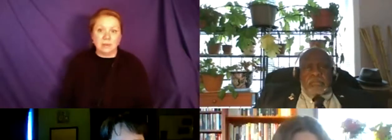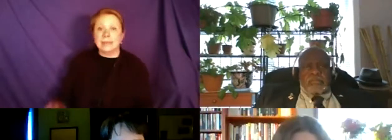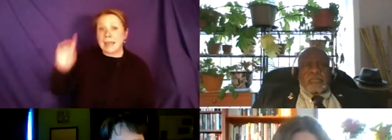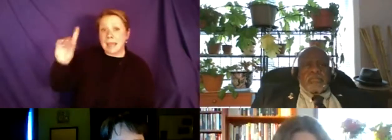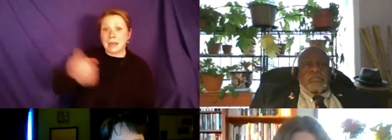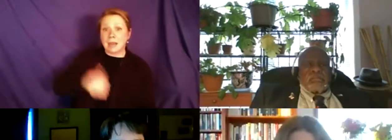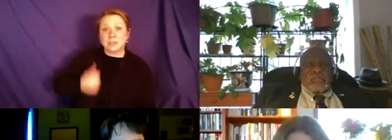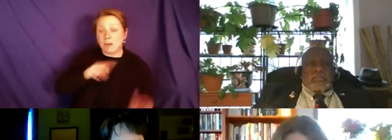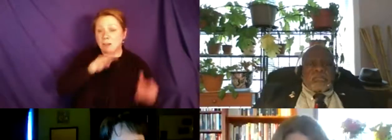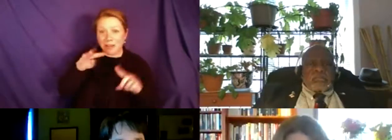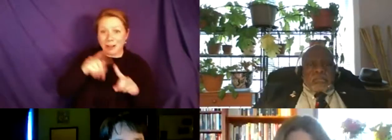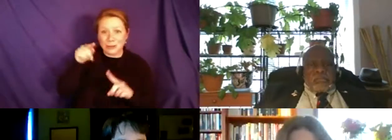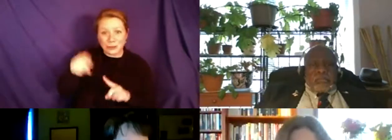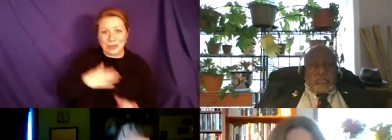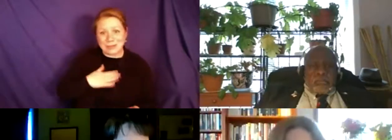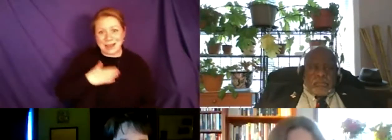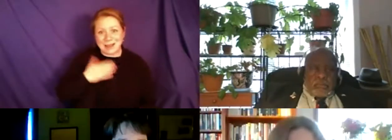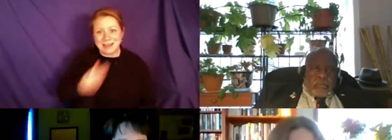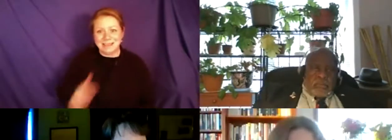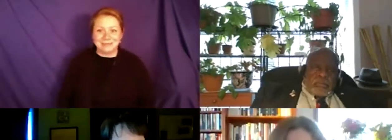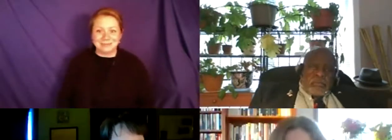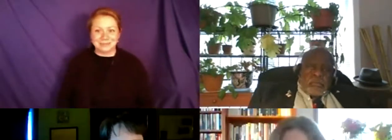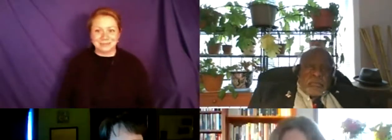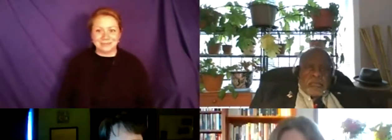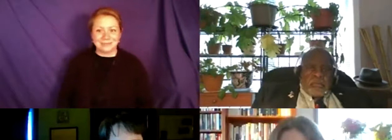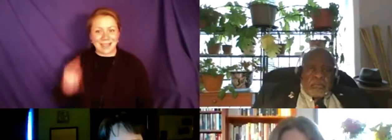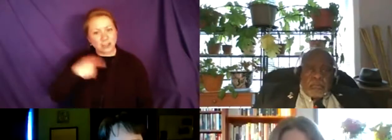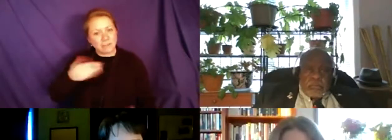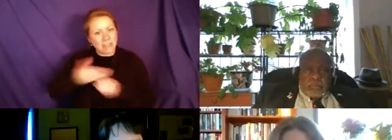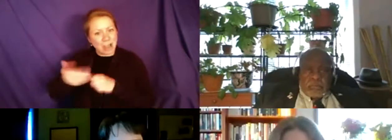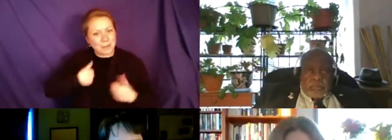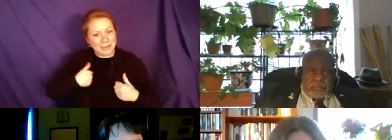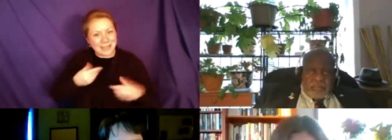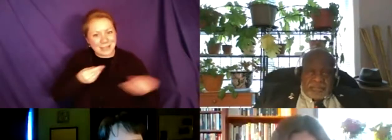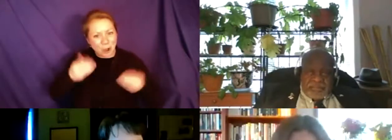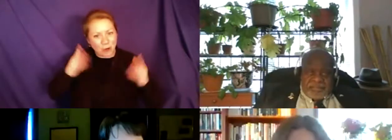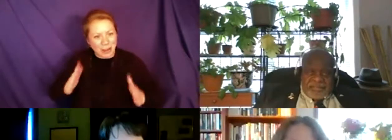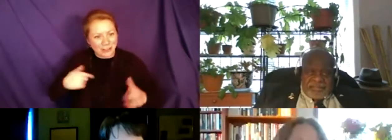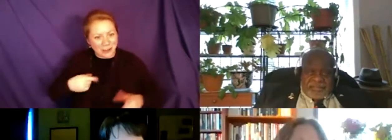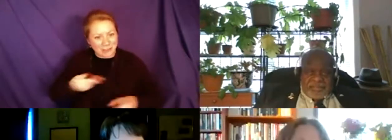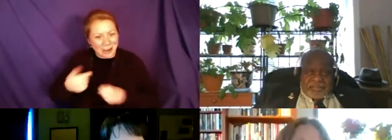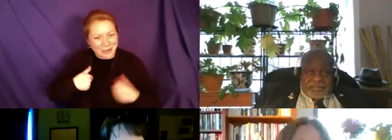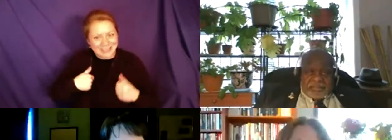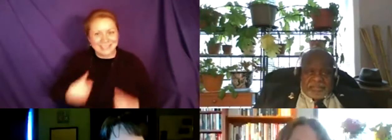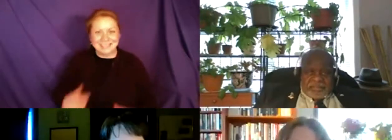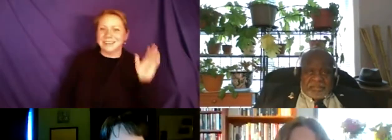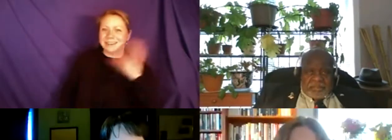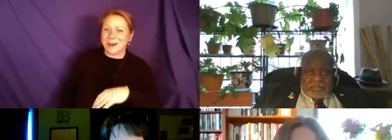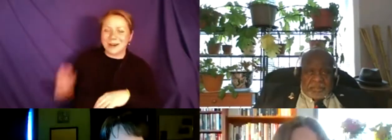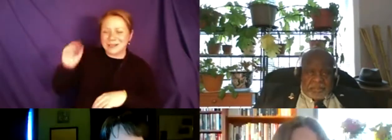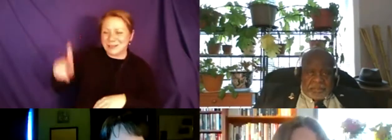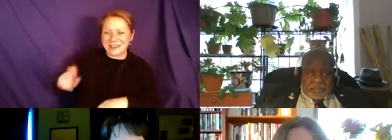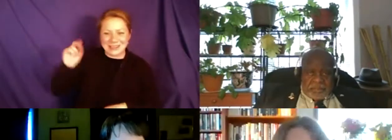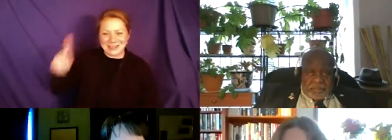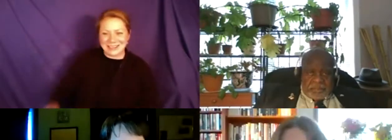apologize for putting you on the spot. That, I should be fired as a moderator. But no, that's quite all right.